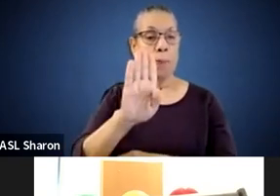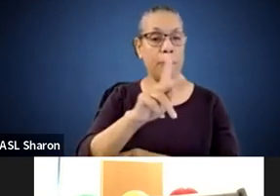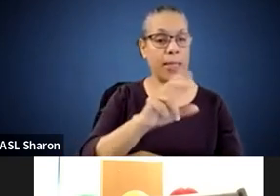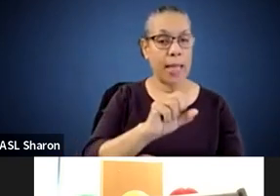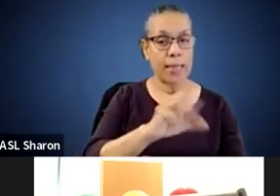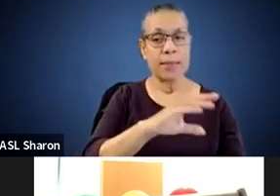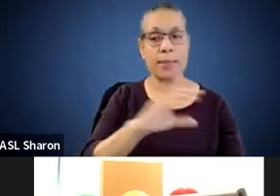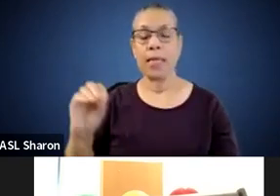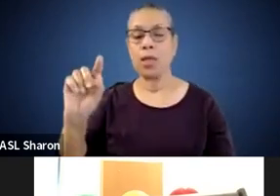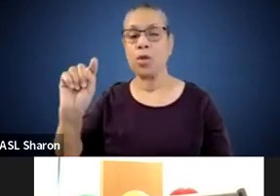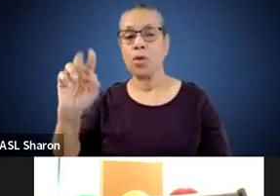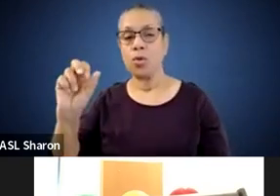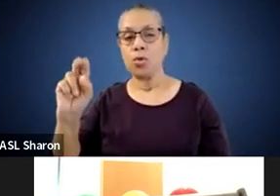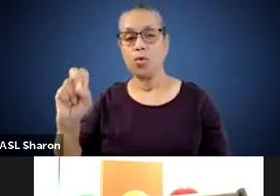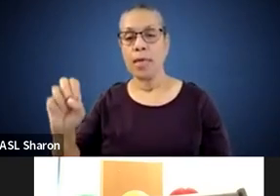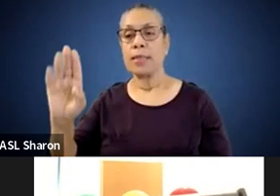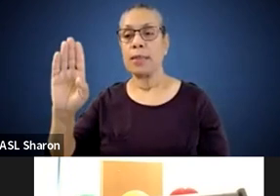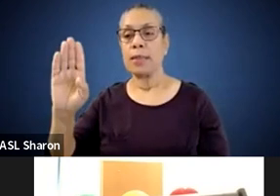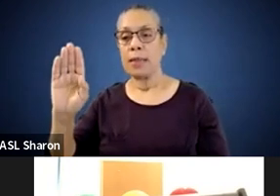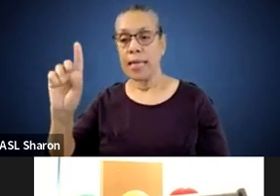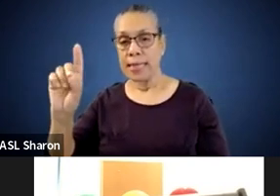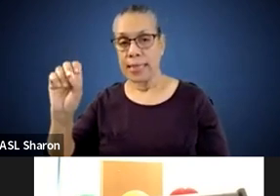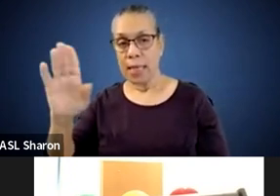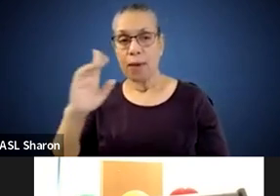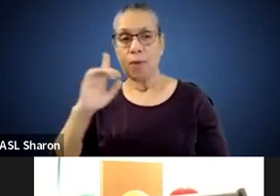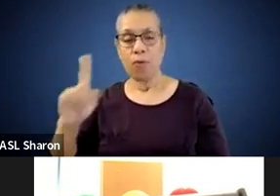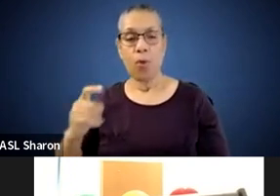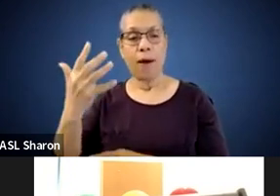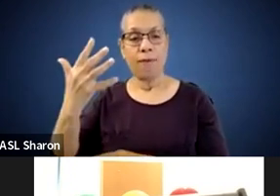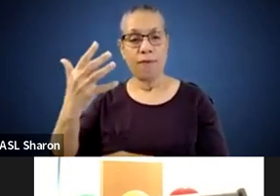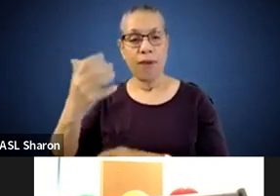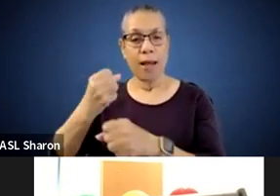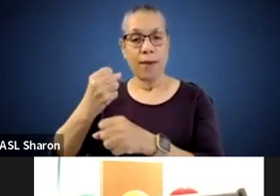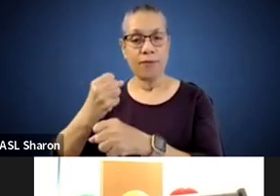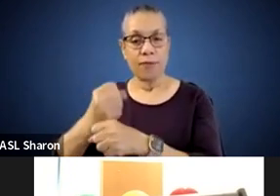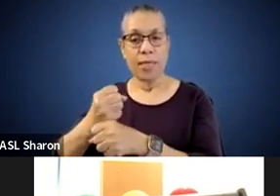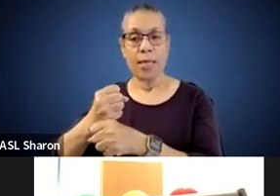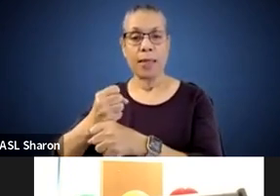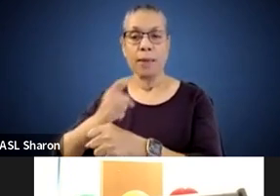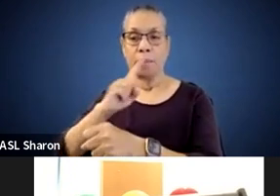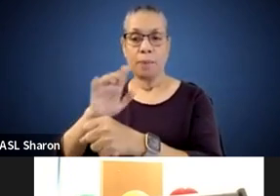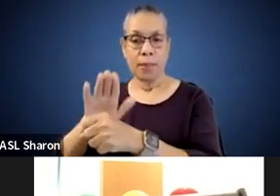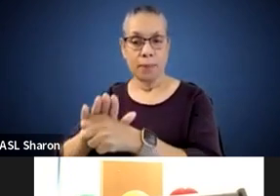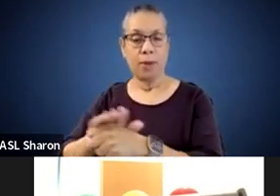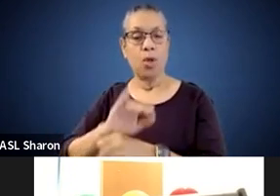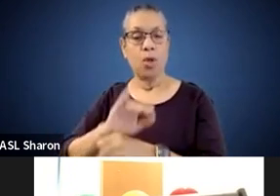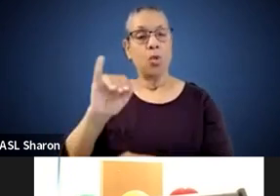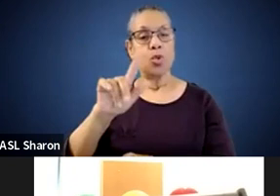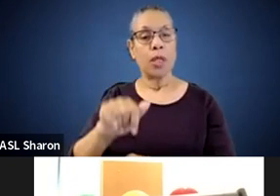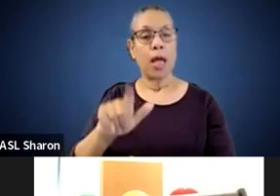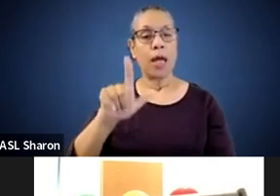and trans Dev Services Incorporated for an initial five-year term commencing on July 1st